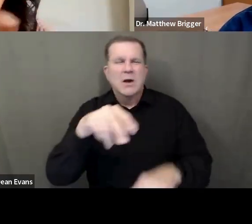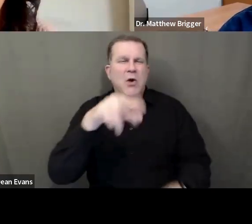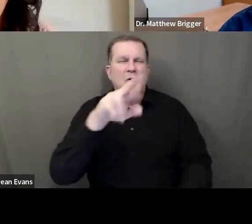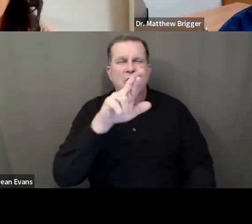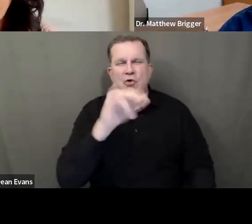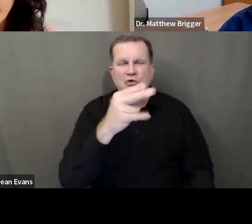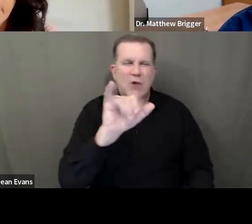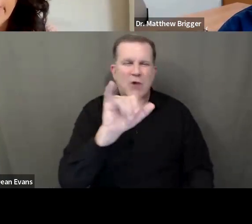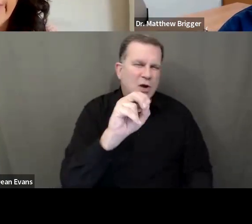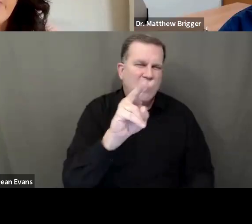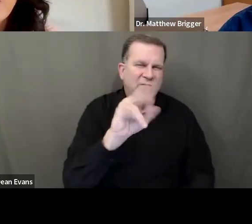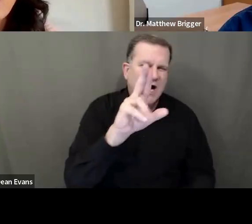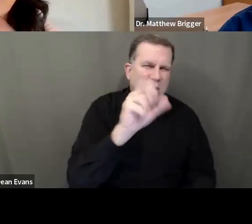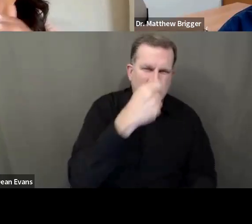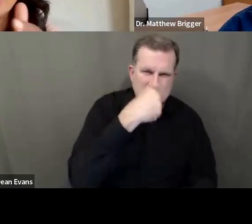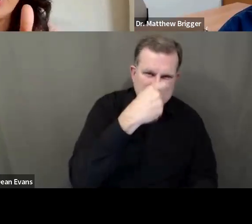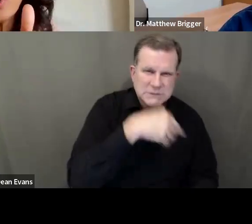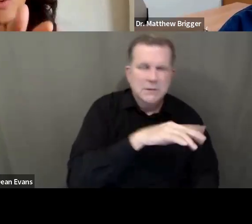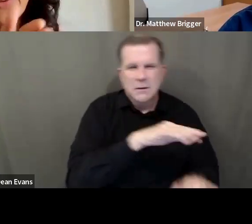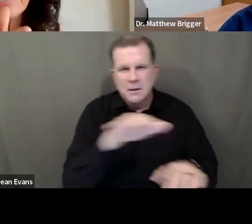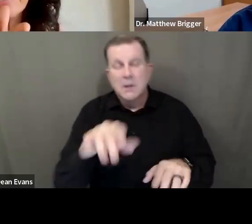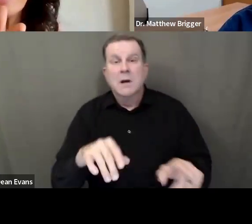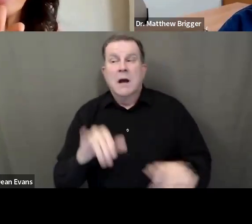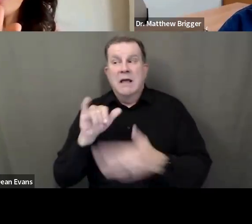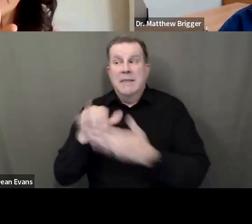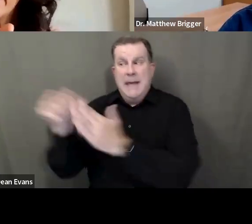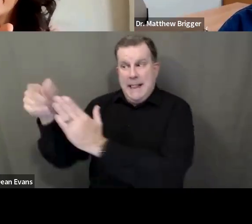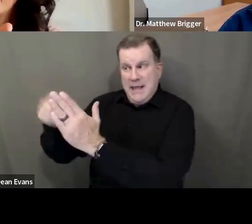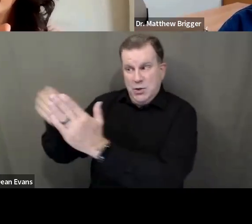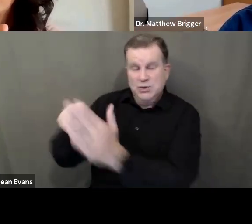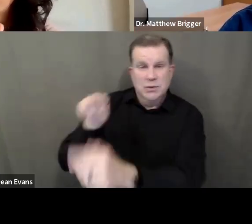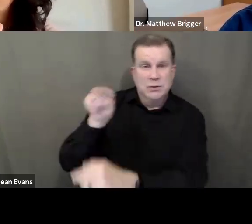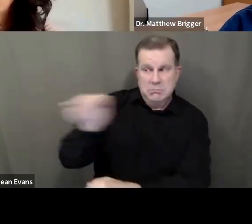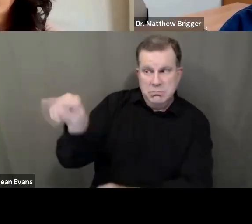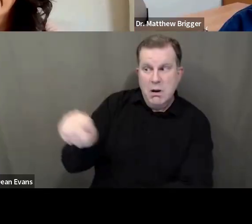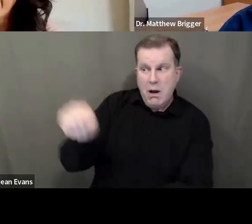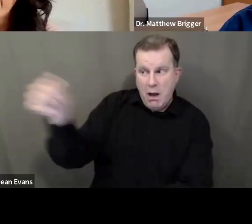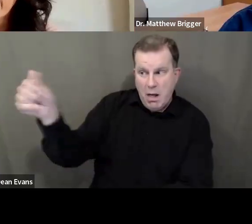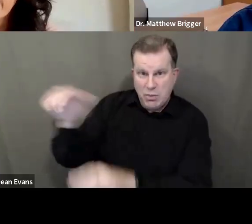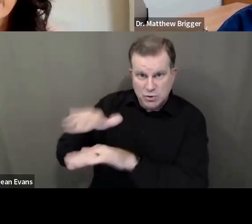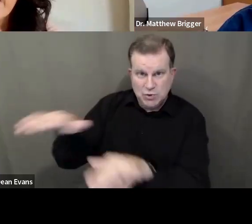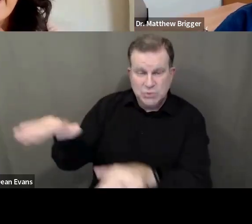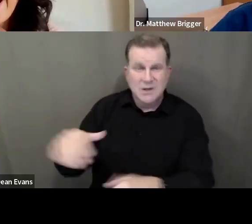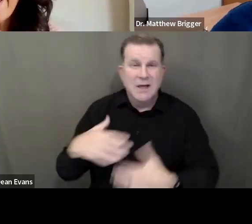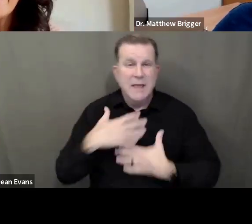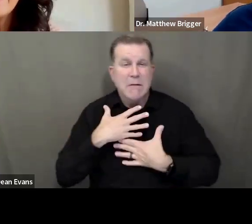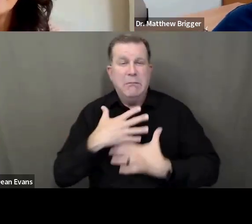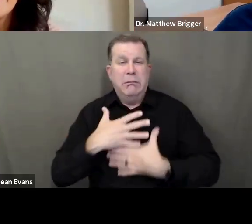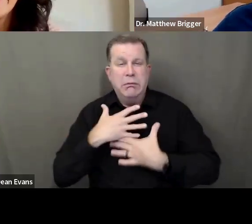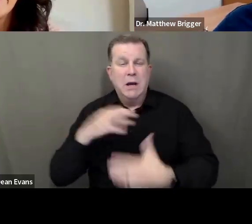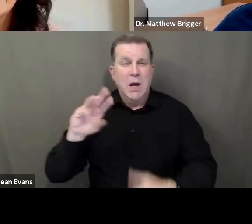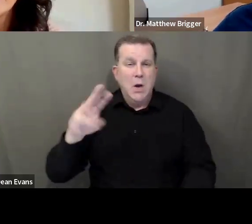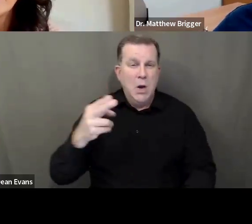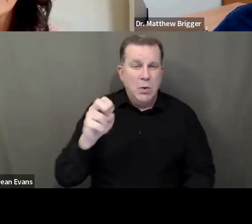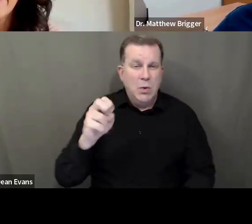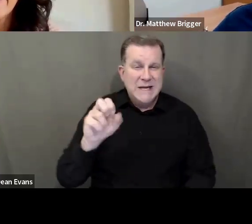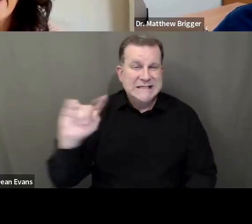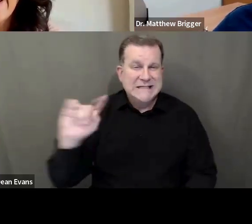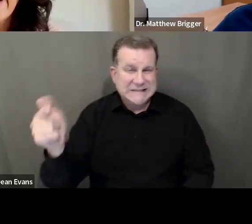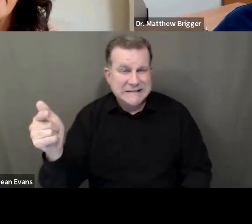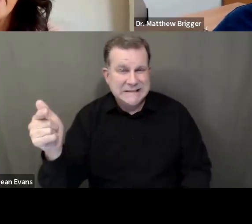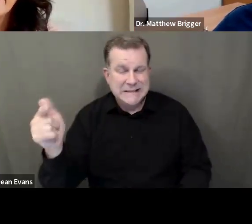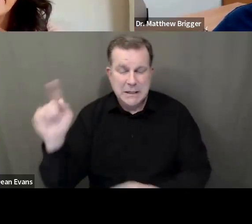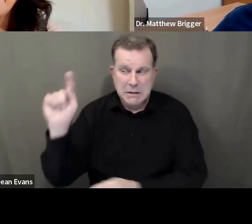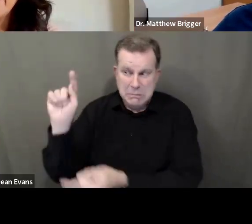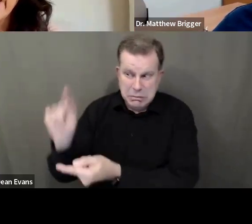pulled from other children who show wheezing associated with respiratory illnesses, and these medications kind